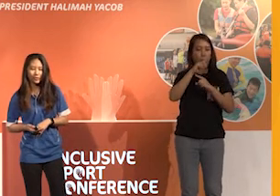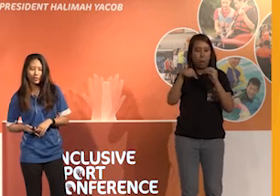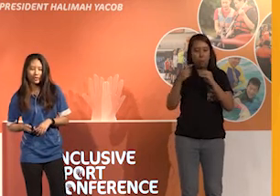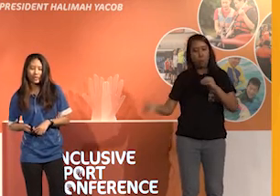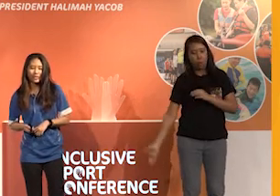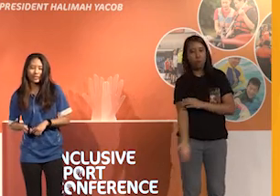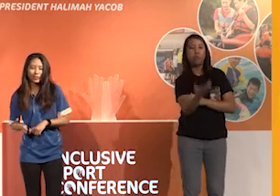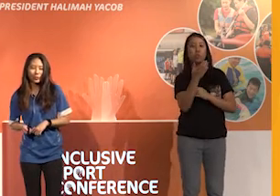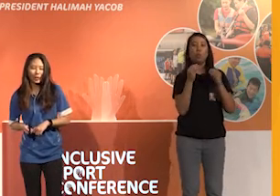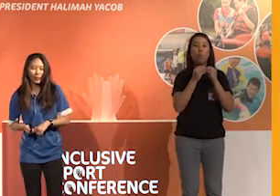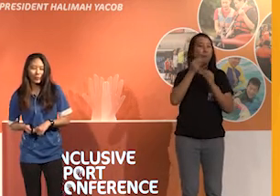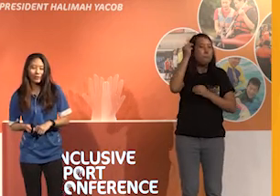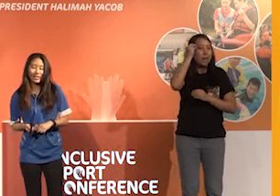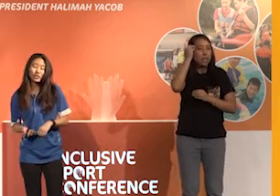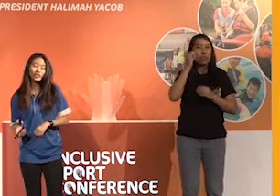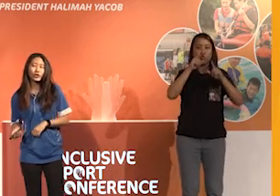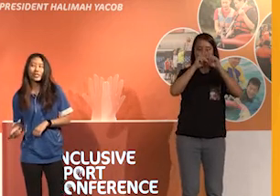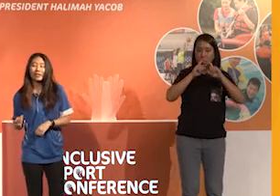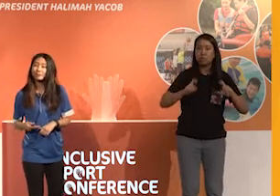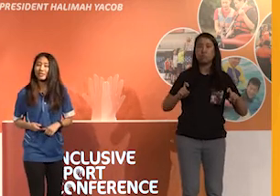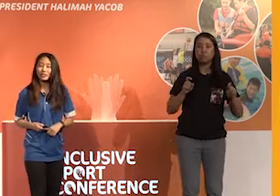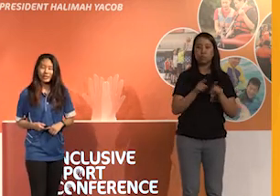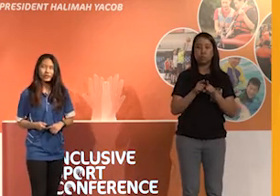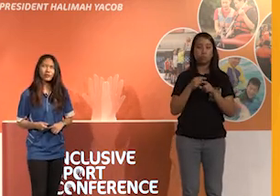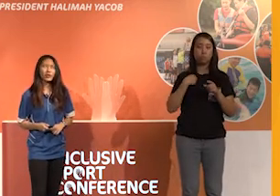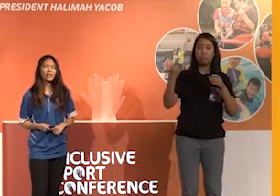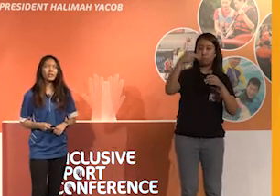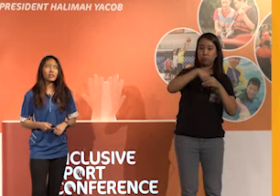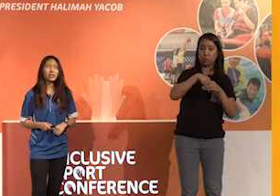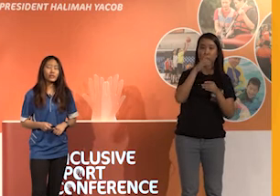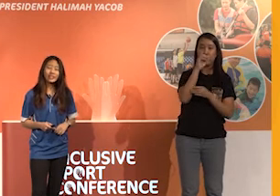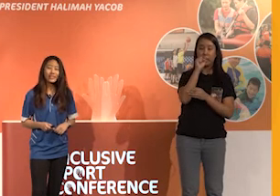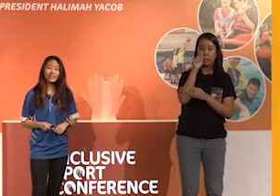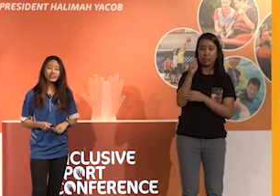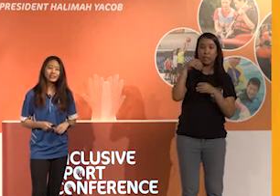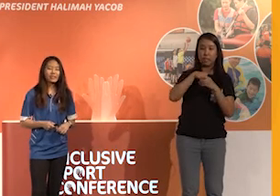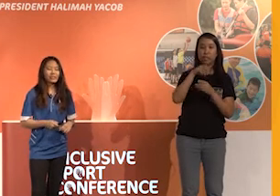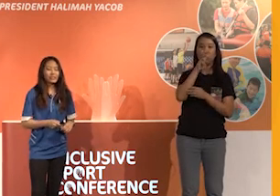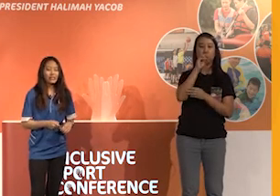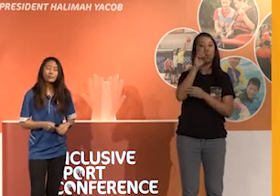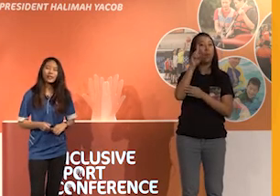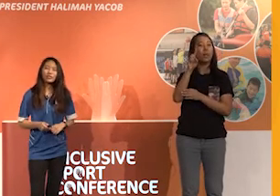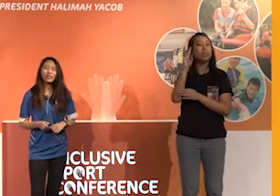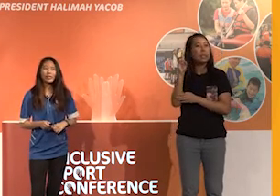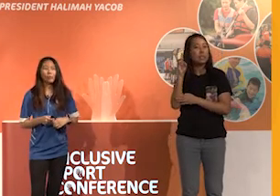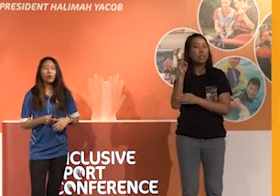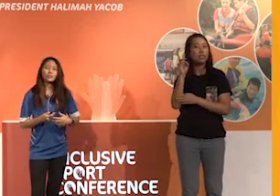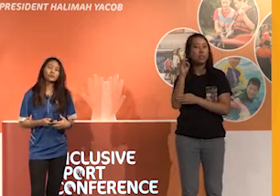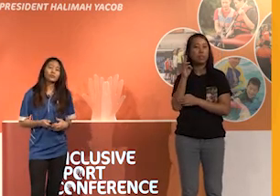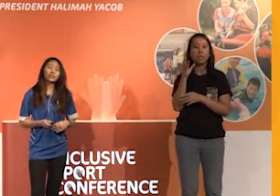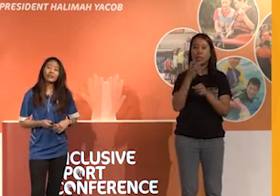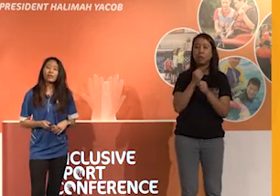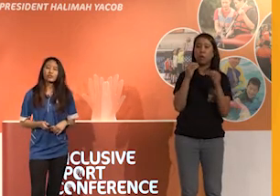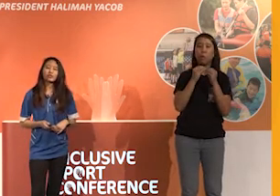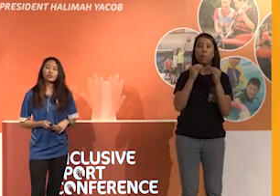as well. So I actually joined Deaf Sport Association when in 2016. That's when I actually get more